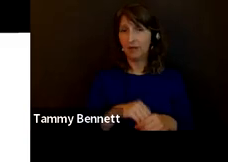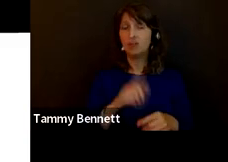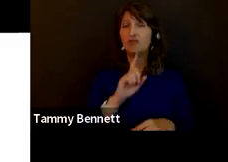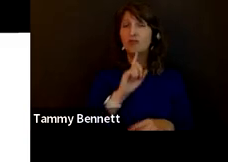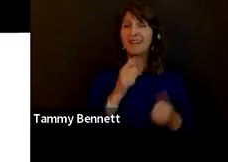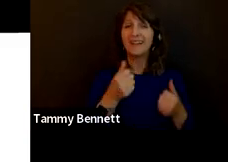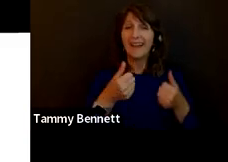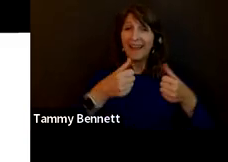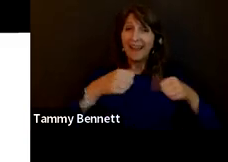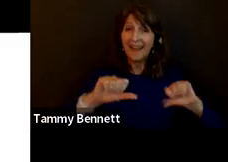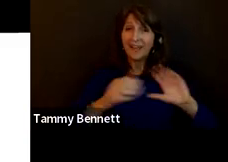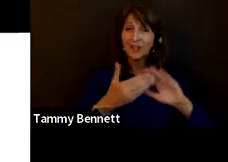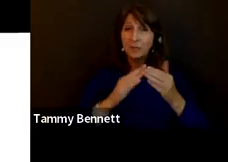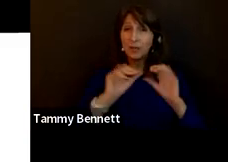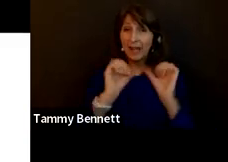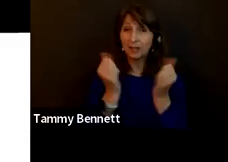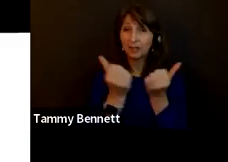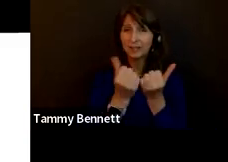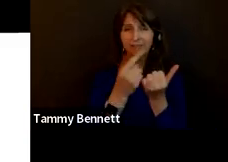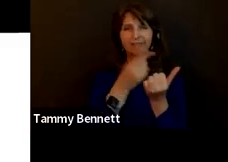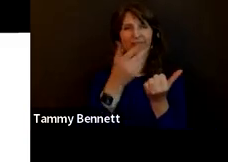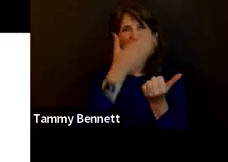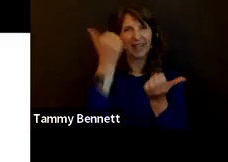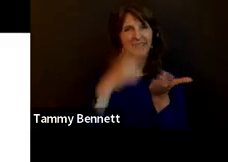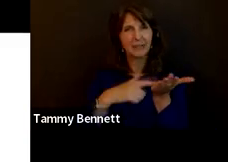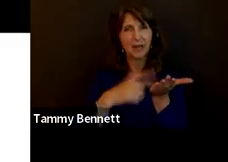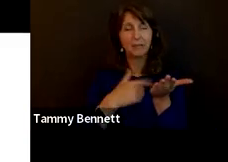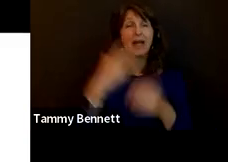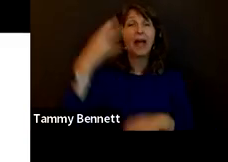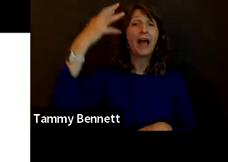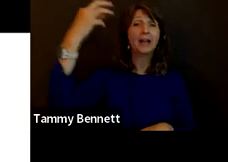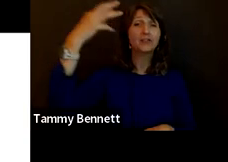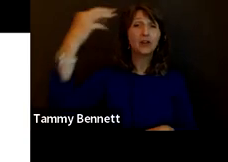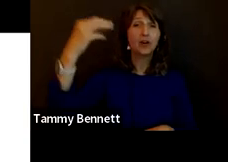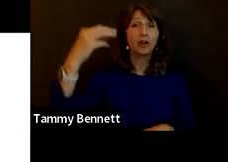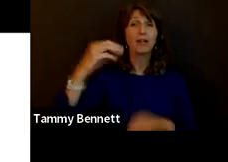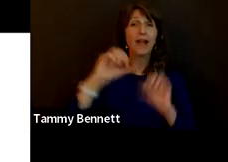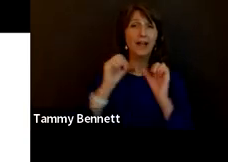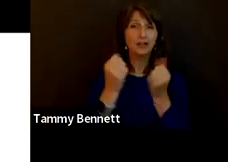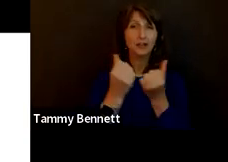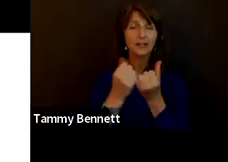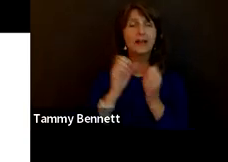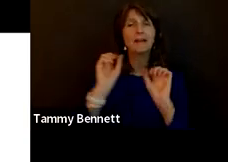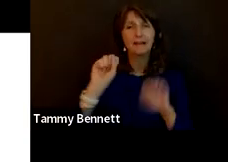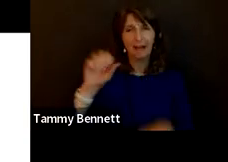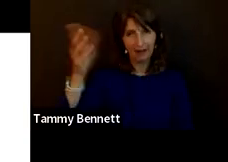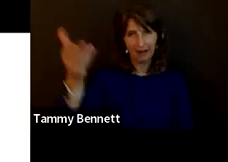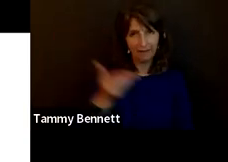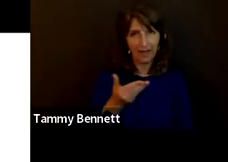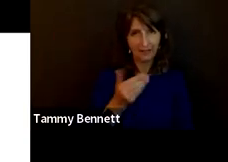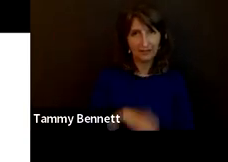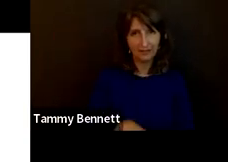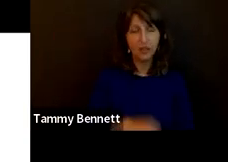that you might need to provide external support, you can invite them to the table too. If you have a school nurse for a child that